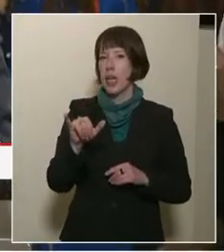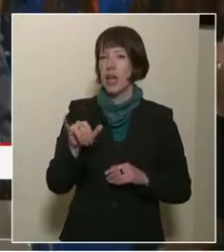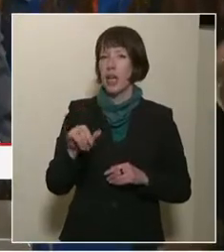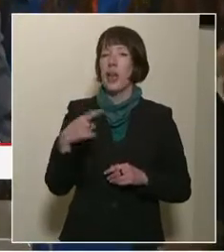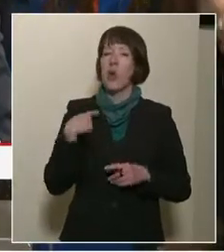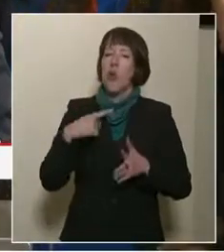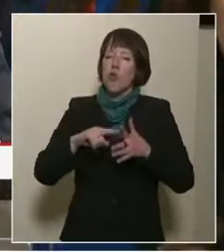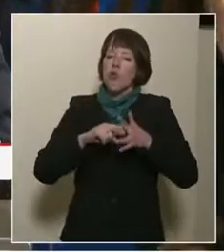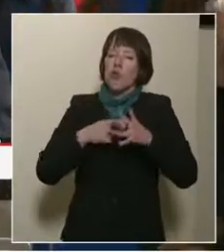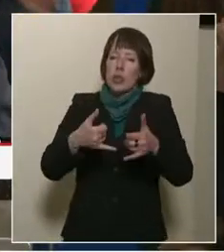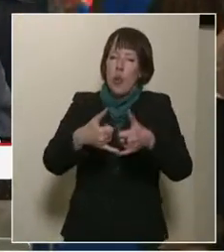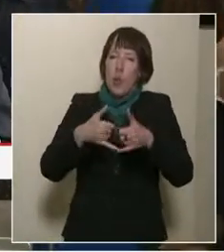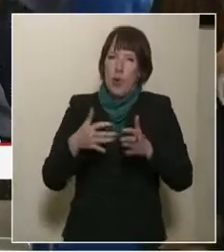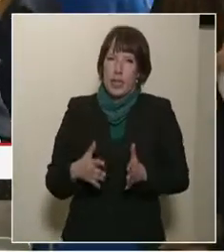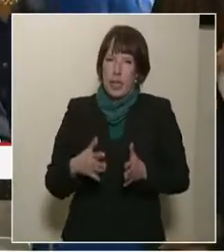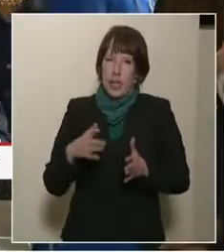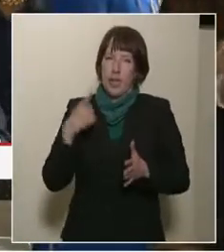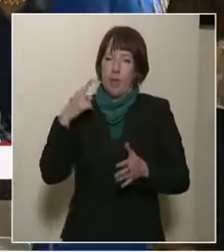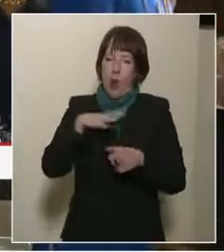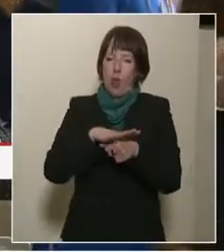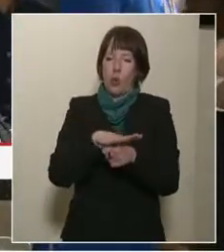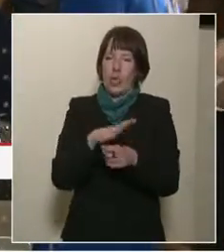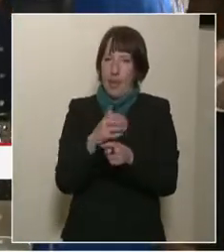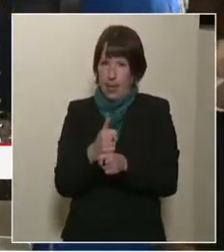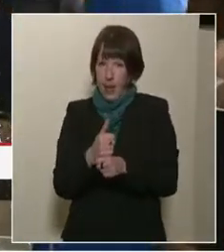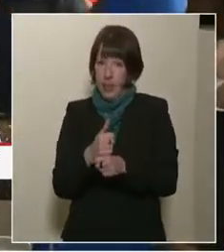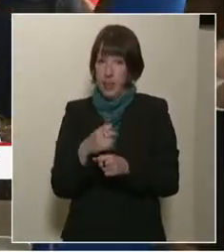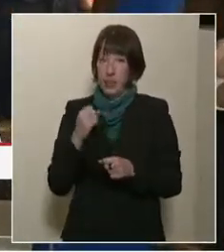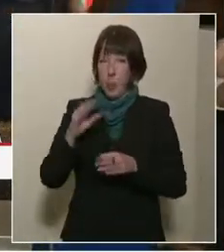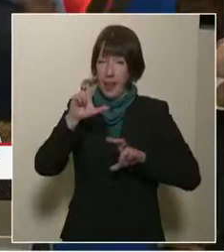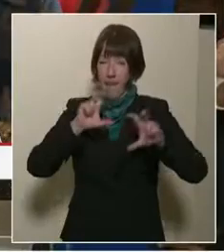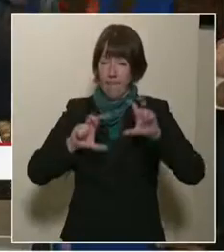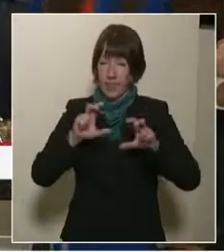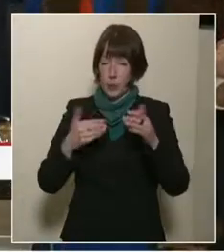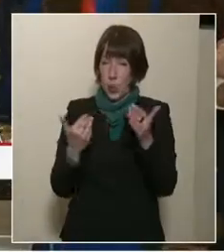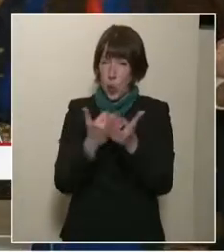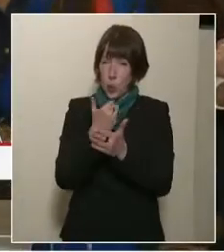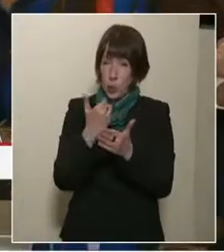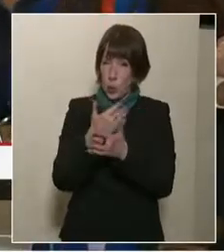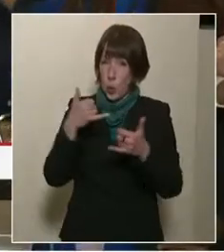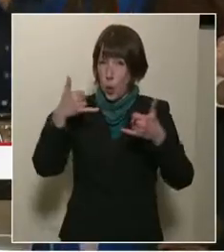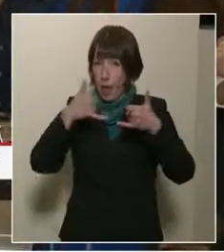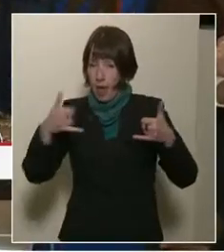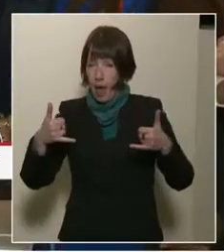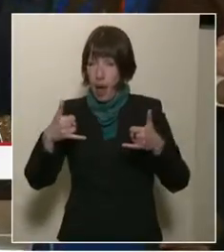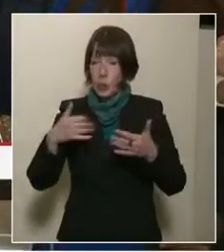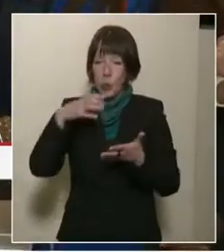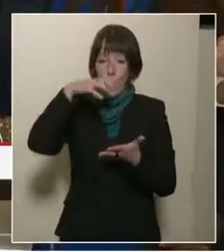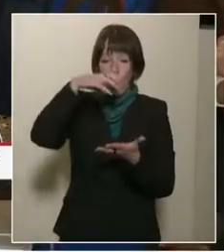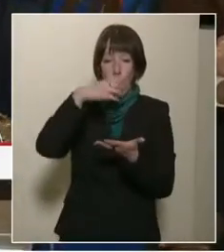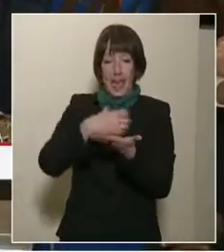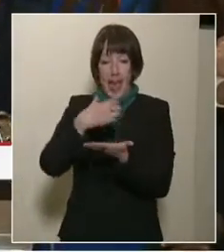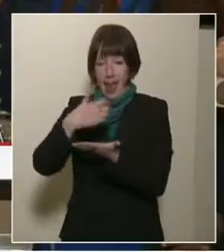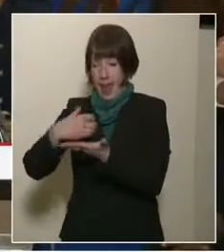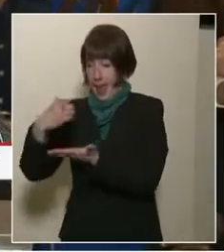Made. And what they did was they invested in a new line to actually do canning on site. Right? So they're able to brew their beer, and they're able to